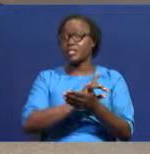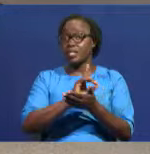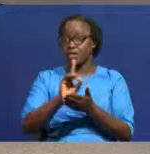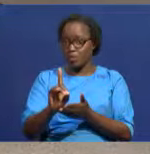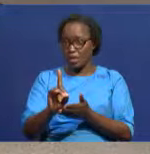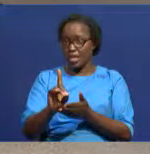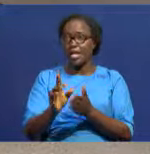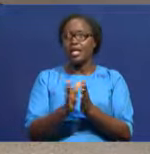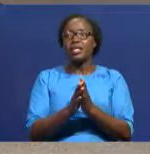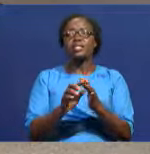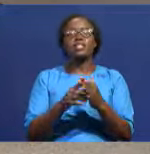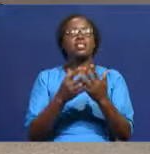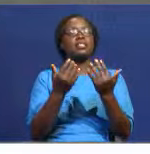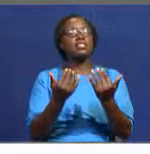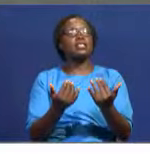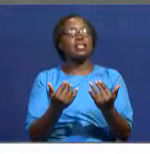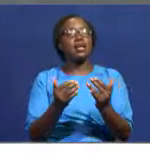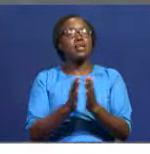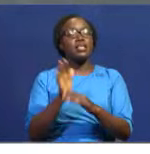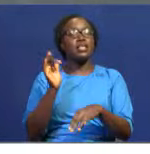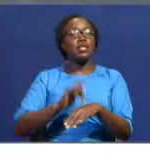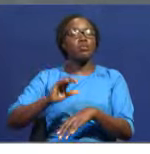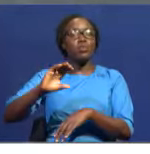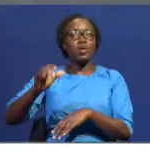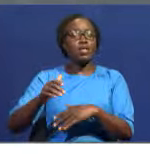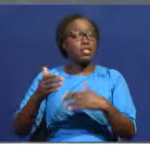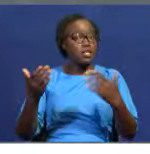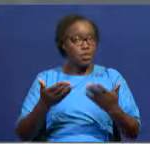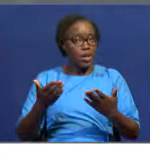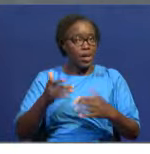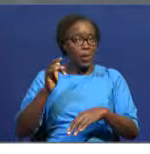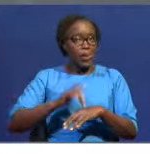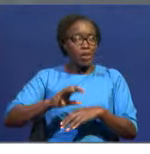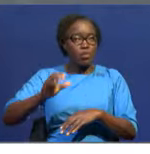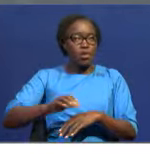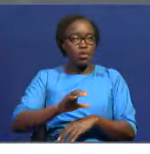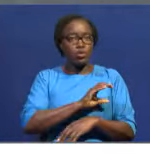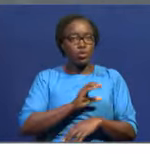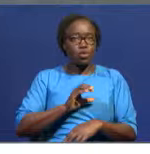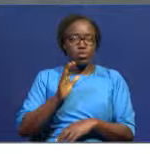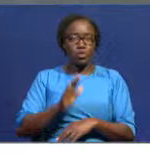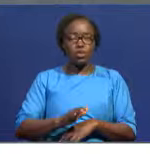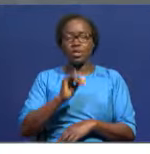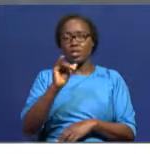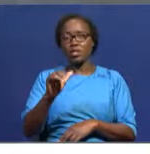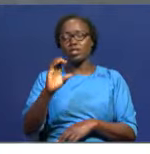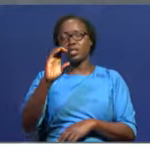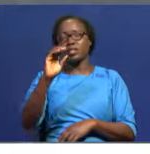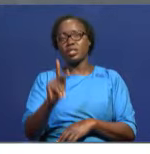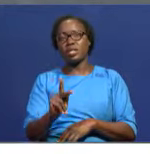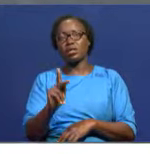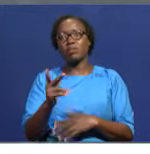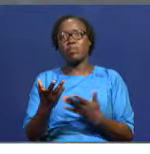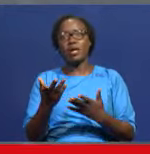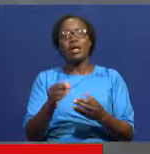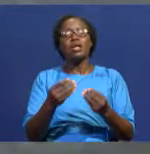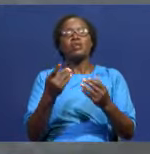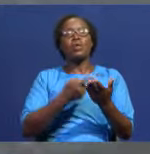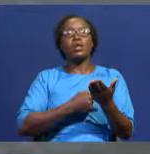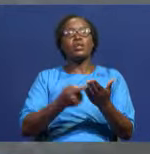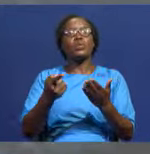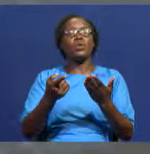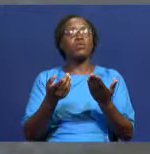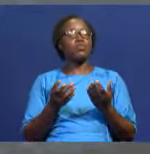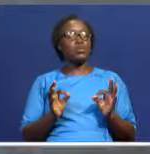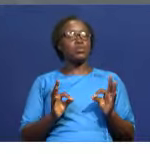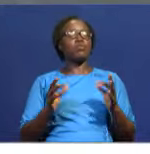And we want to start this coverage in Embu County, where Embu County Commissioner, that is Obuo, has granted a one-week